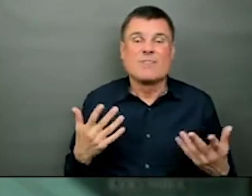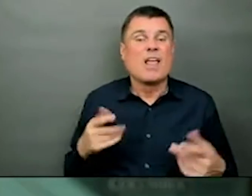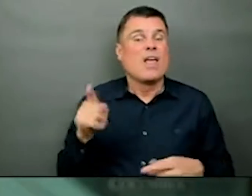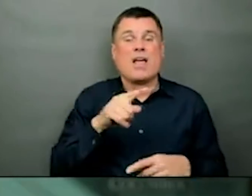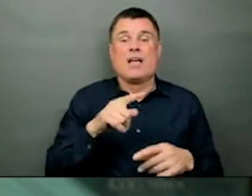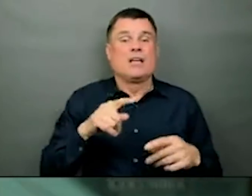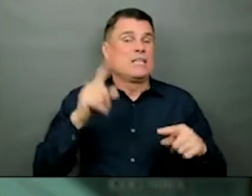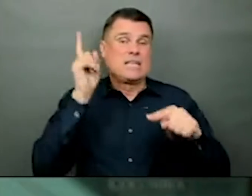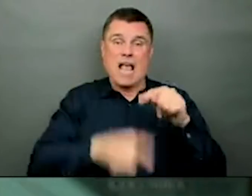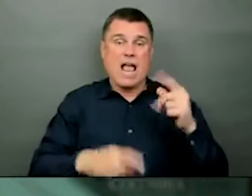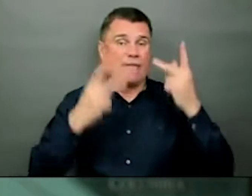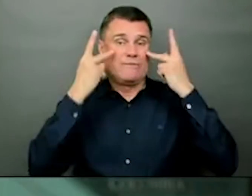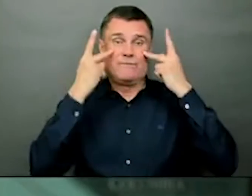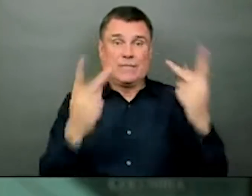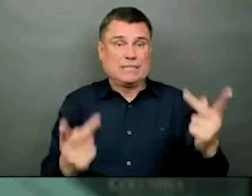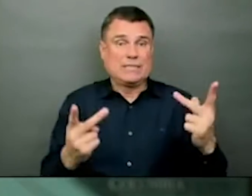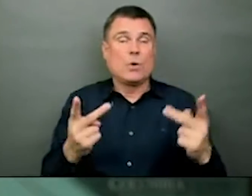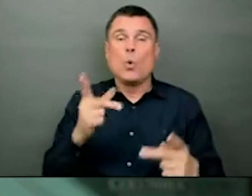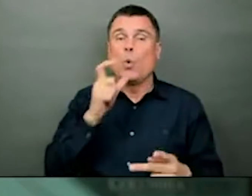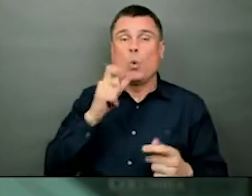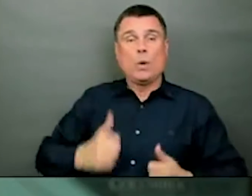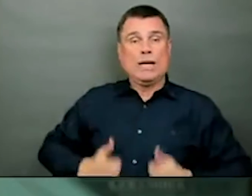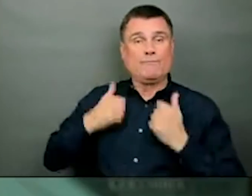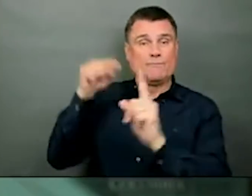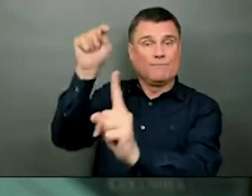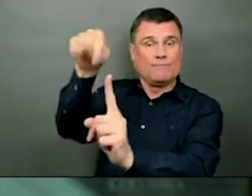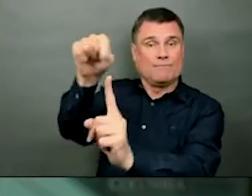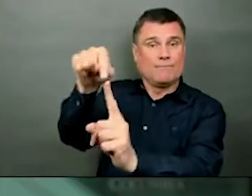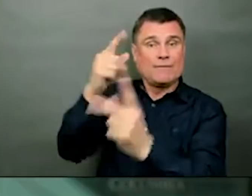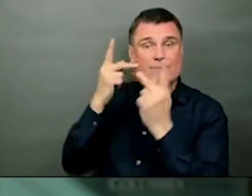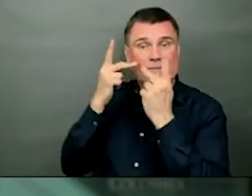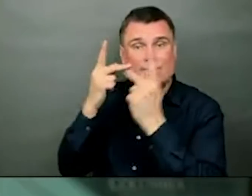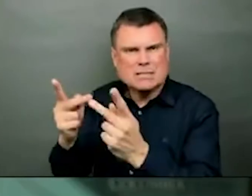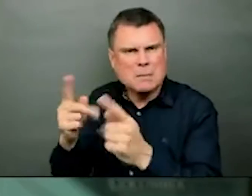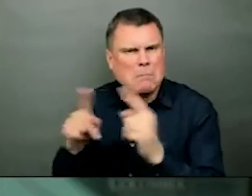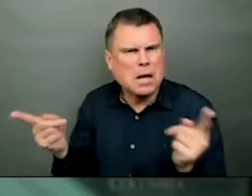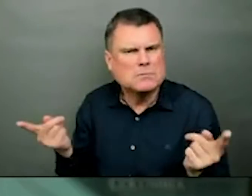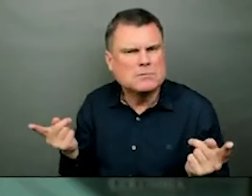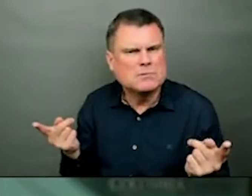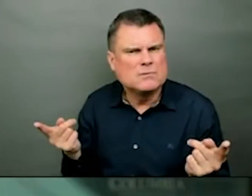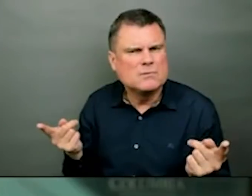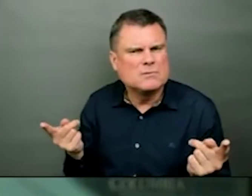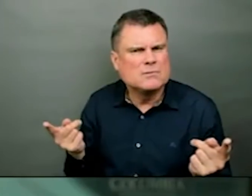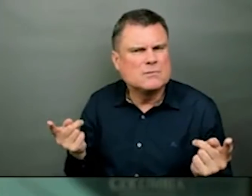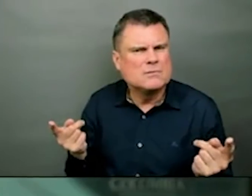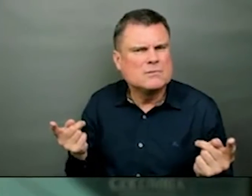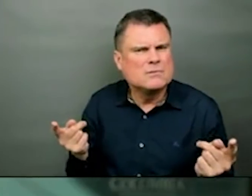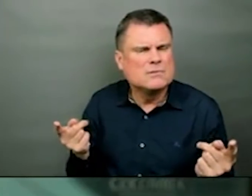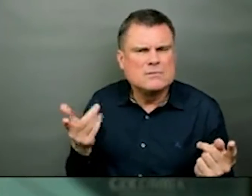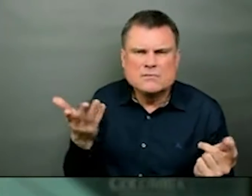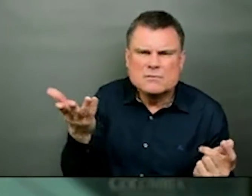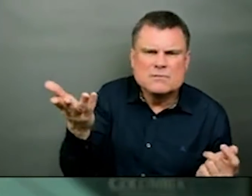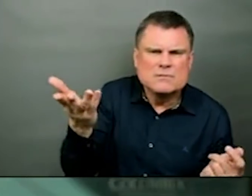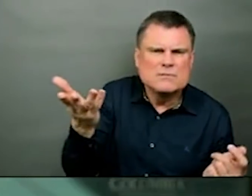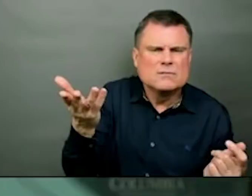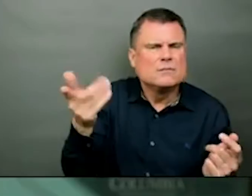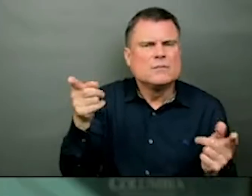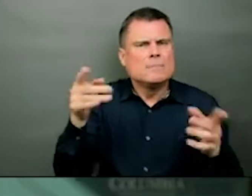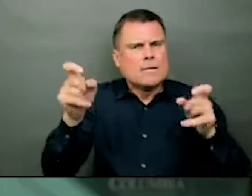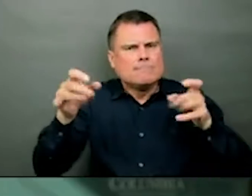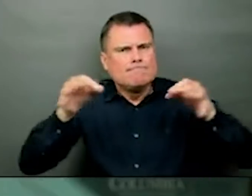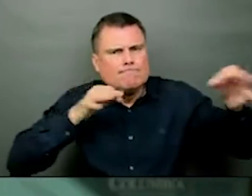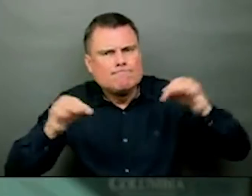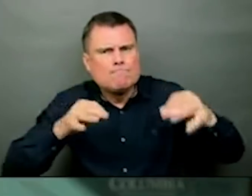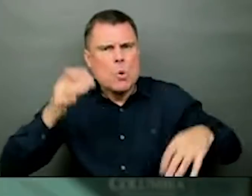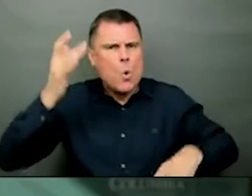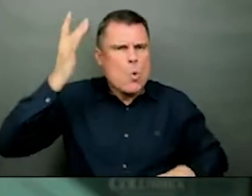given it. And I've spoken to several family members now who are saying that communication is horrible with care home operators when they